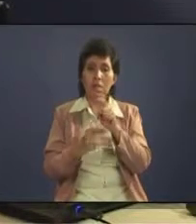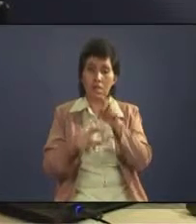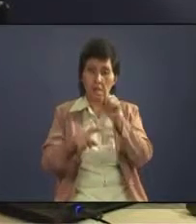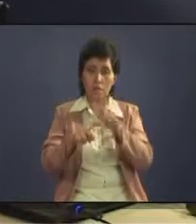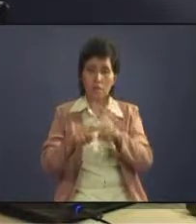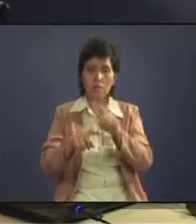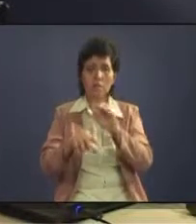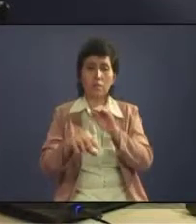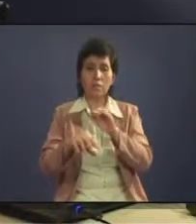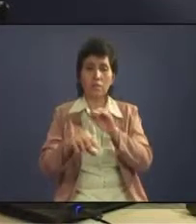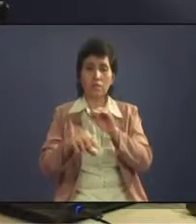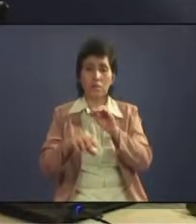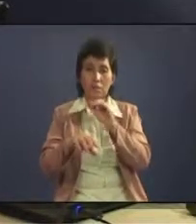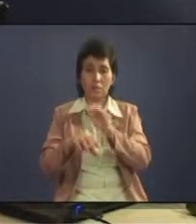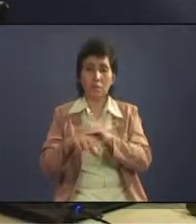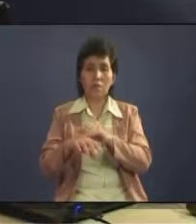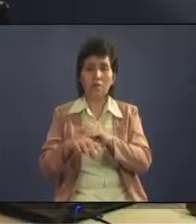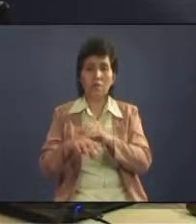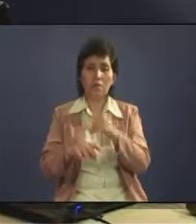Okay, one might be